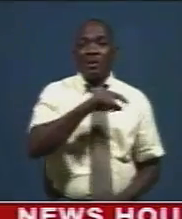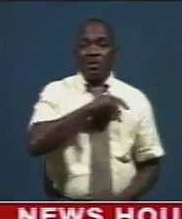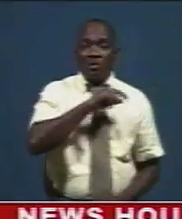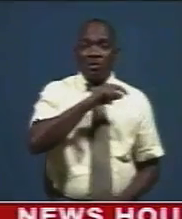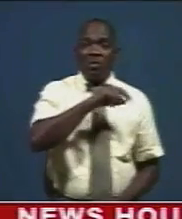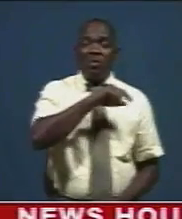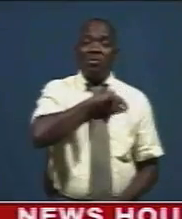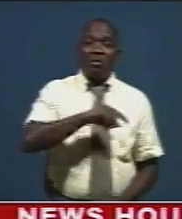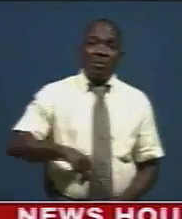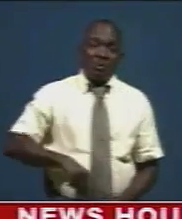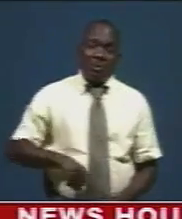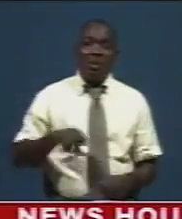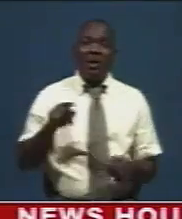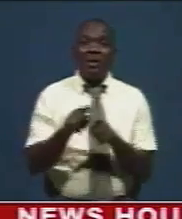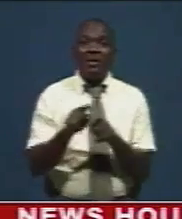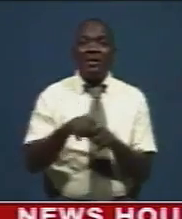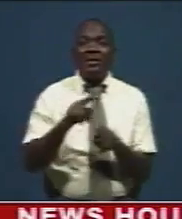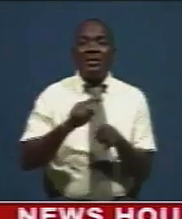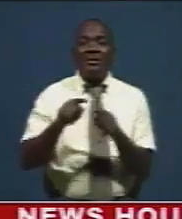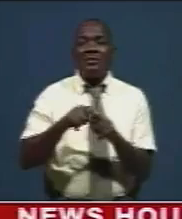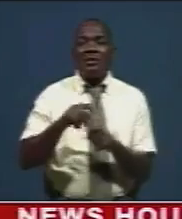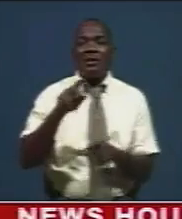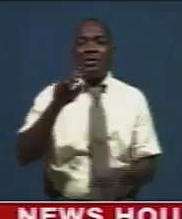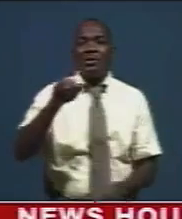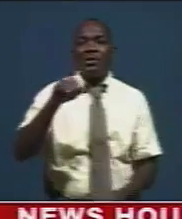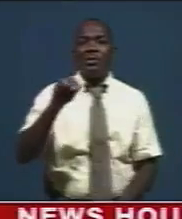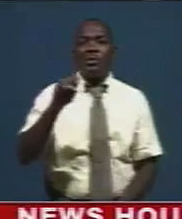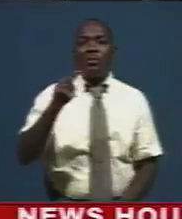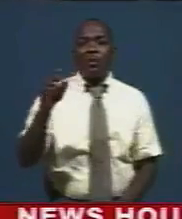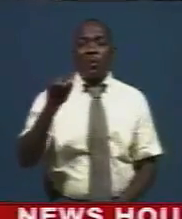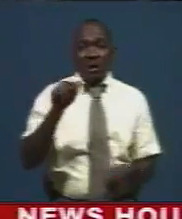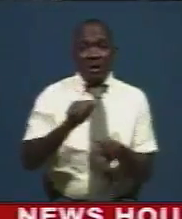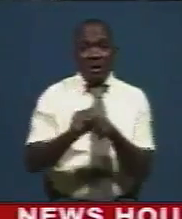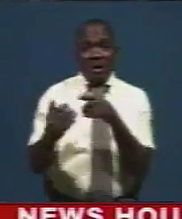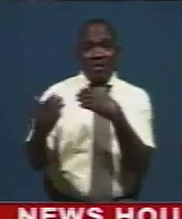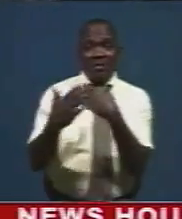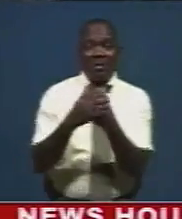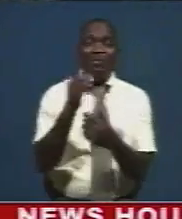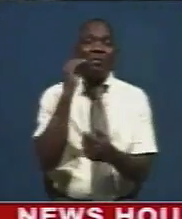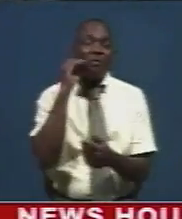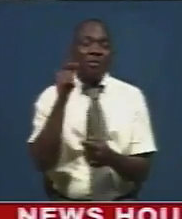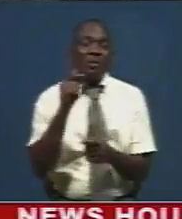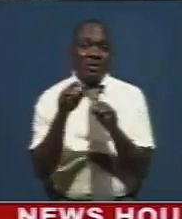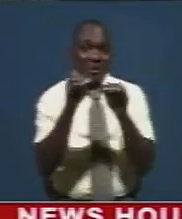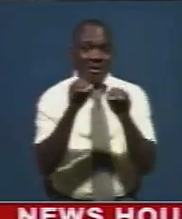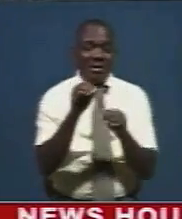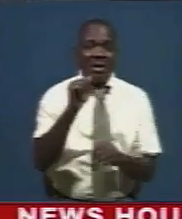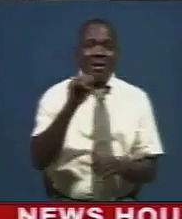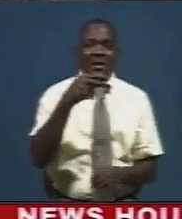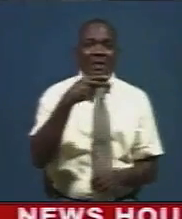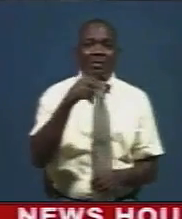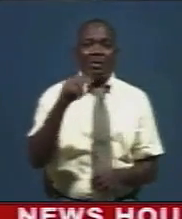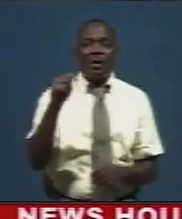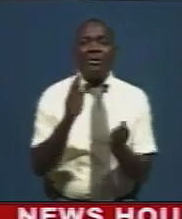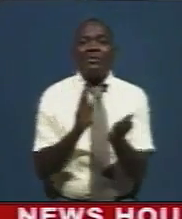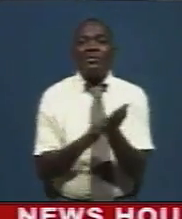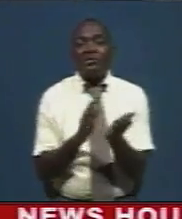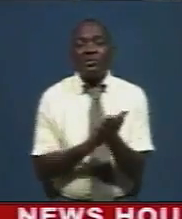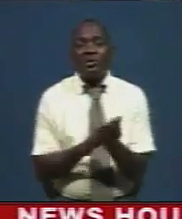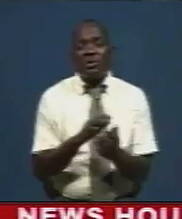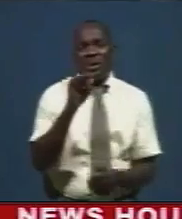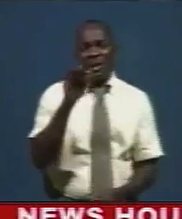Jones, George Padmore, and Jomo Kenyatta. On his return home, he taught at Achimota School